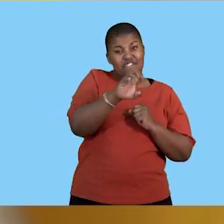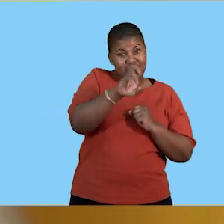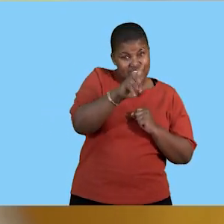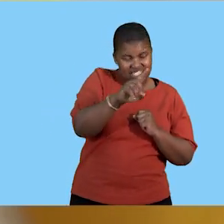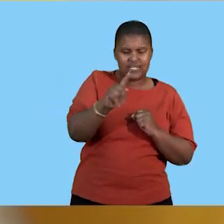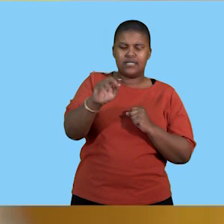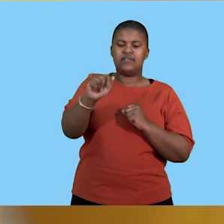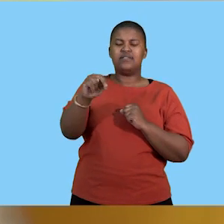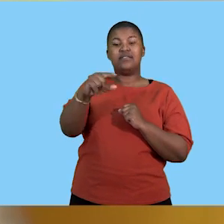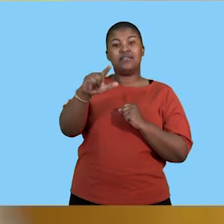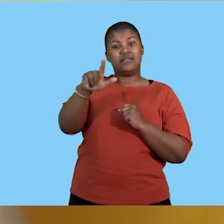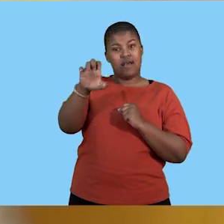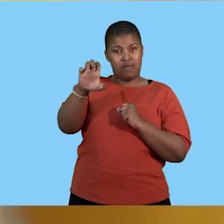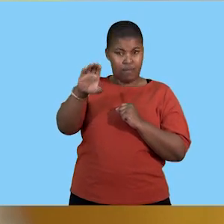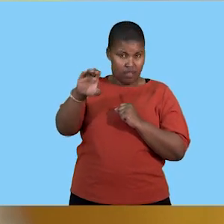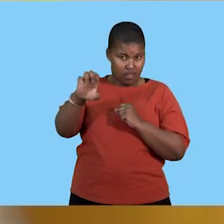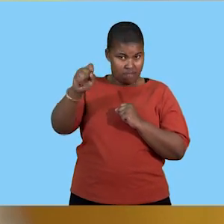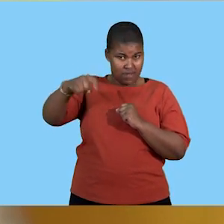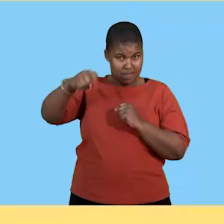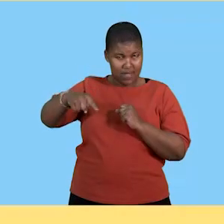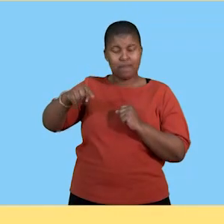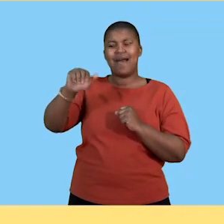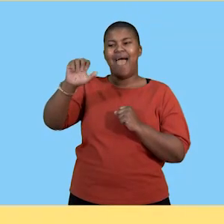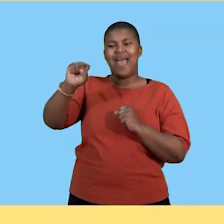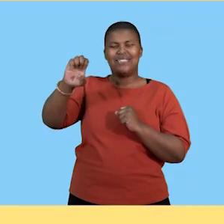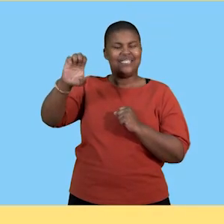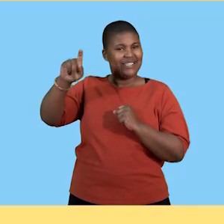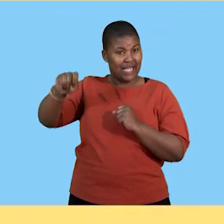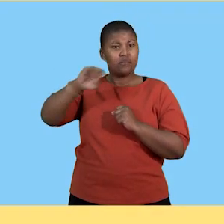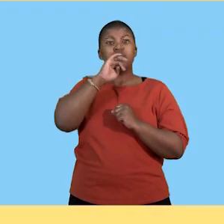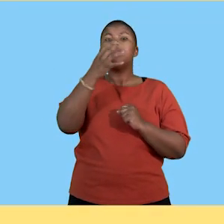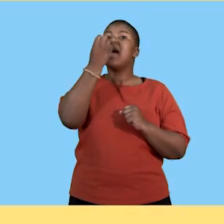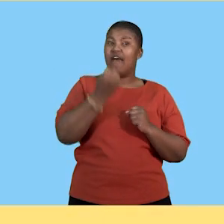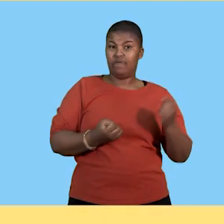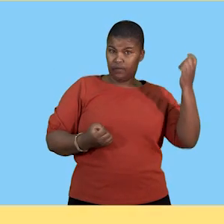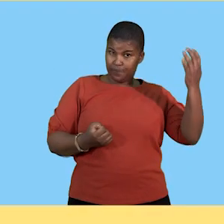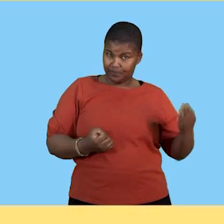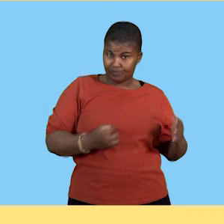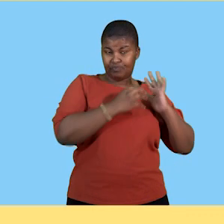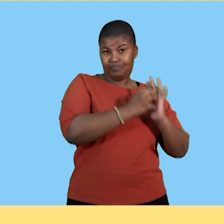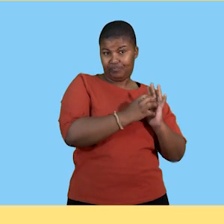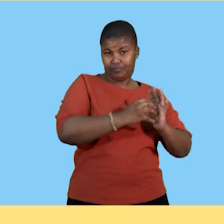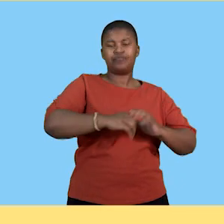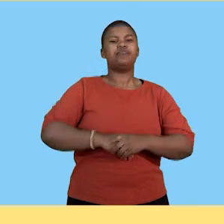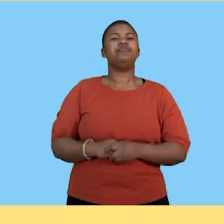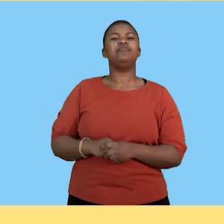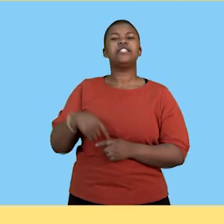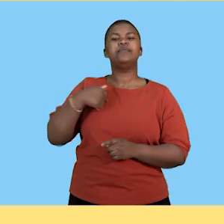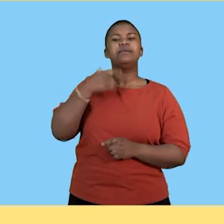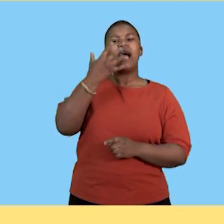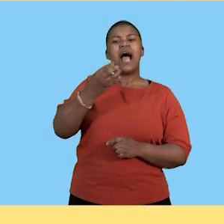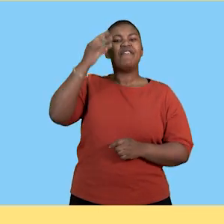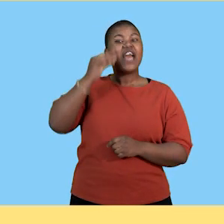note. And here I have a fixed tangible asset note with me. And I have